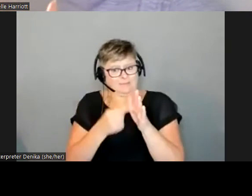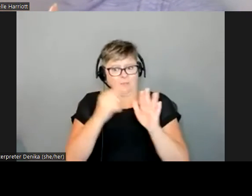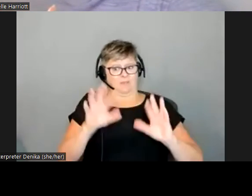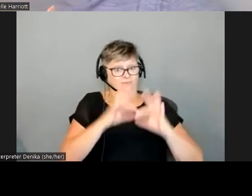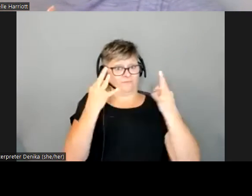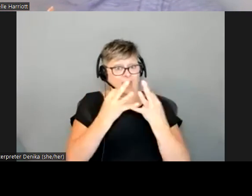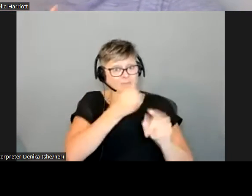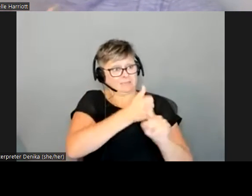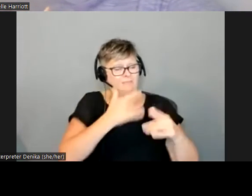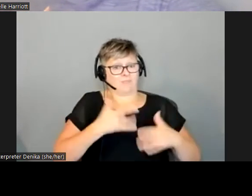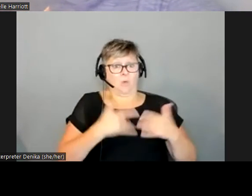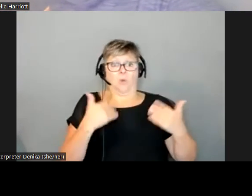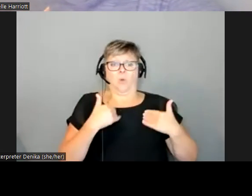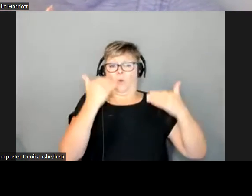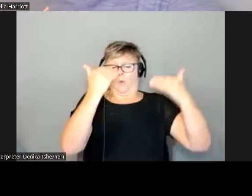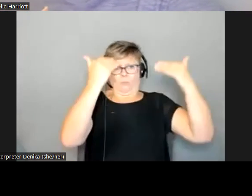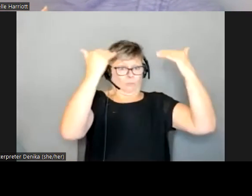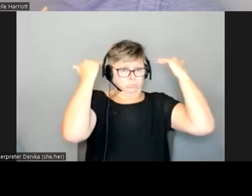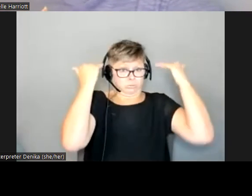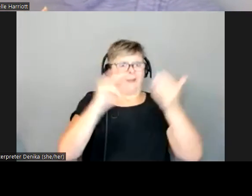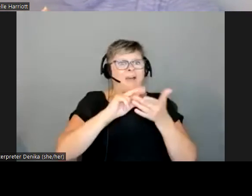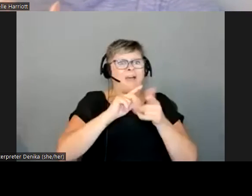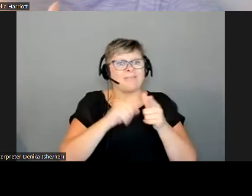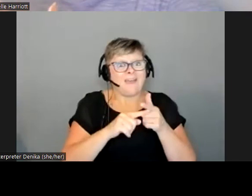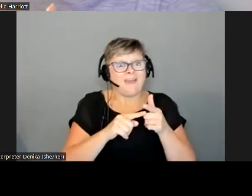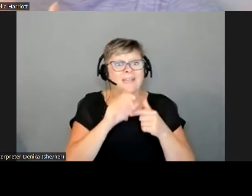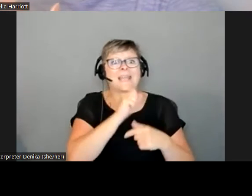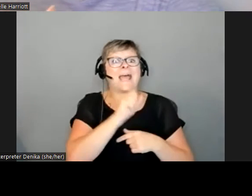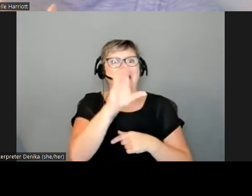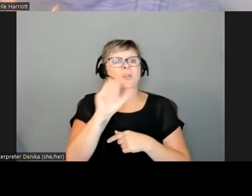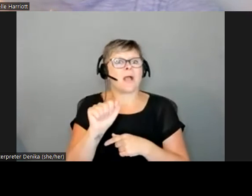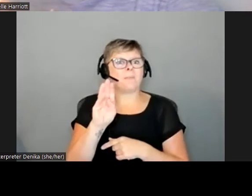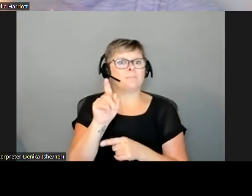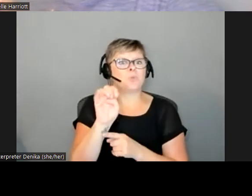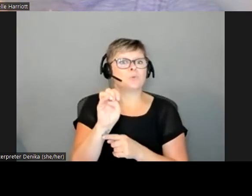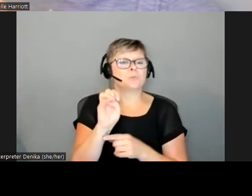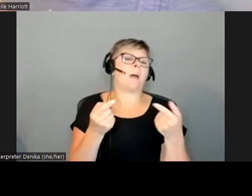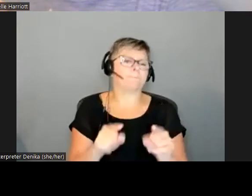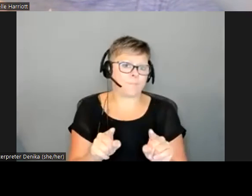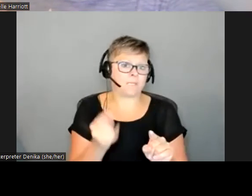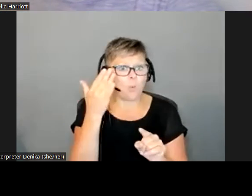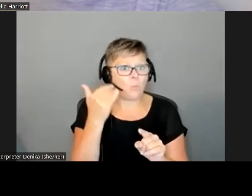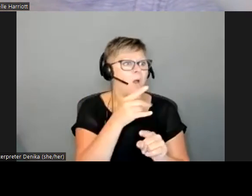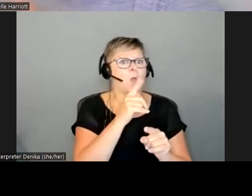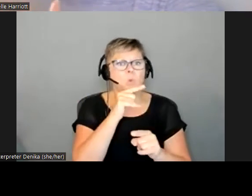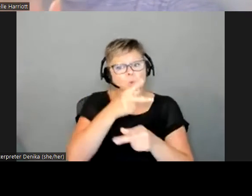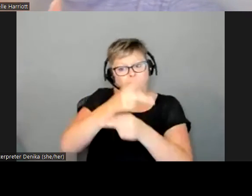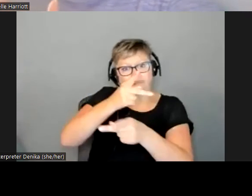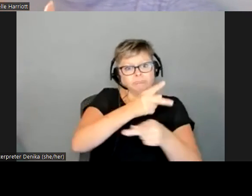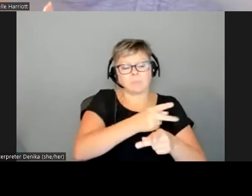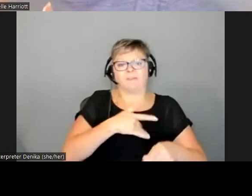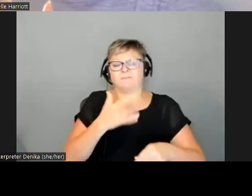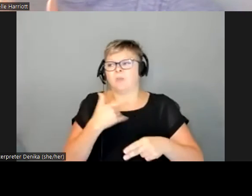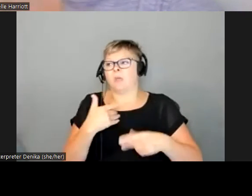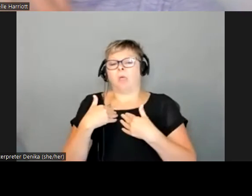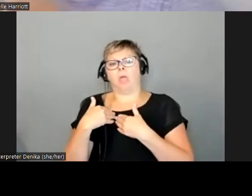and then you start to see elder abuse can happen with the level of stress and caregiver burden that takes place. I mean, you also see